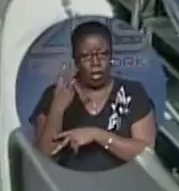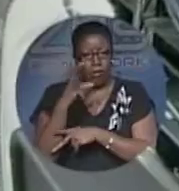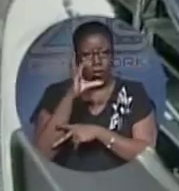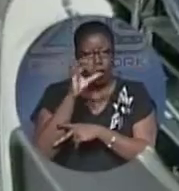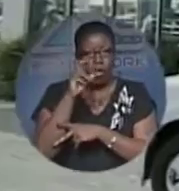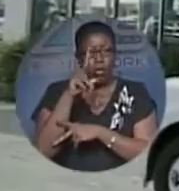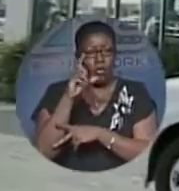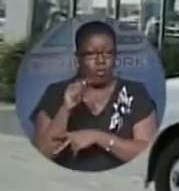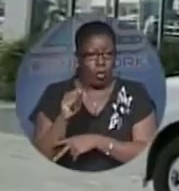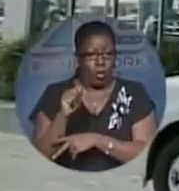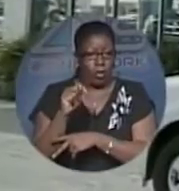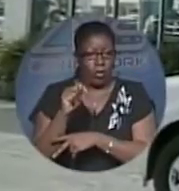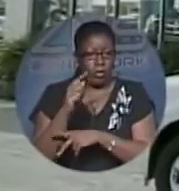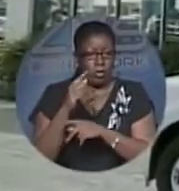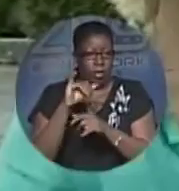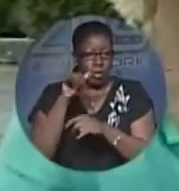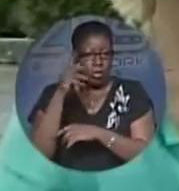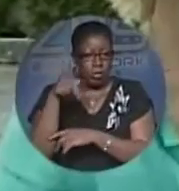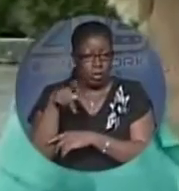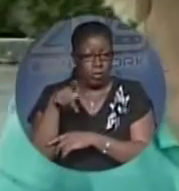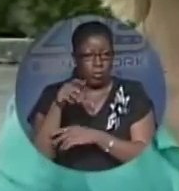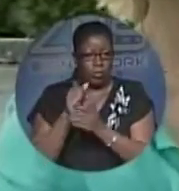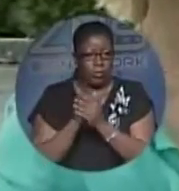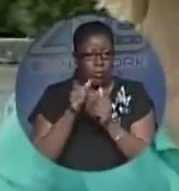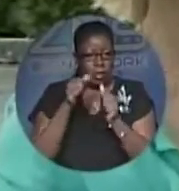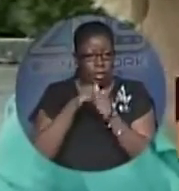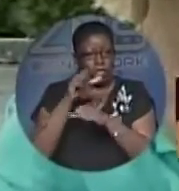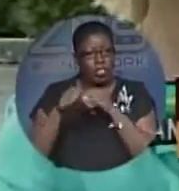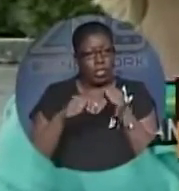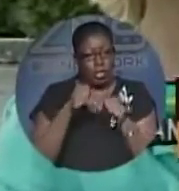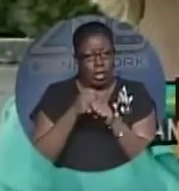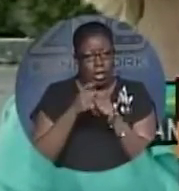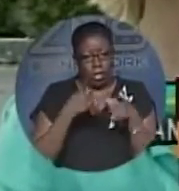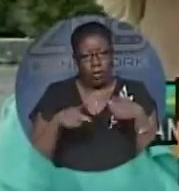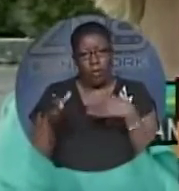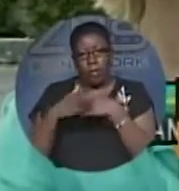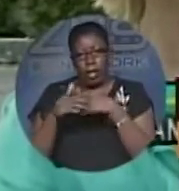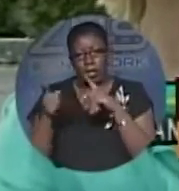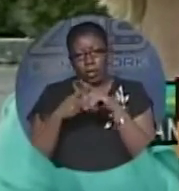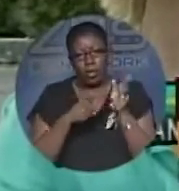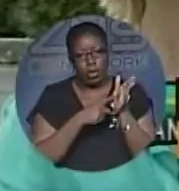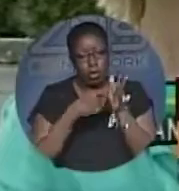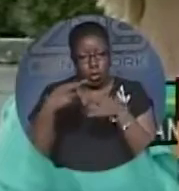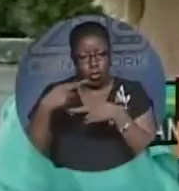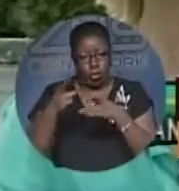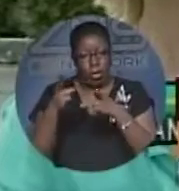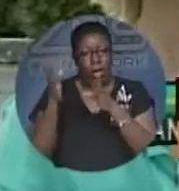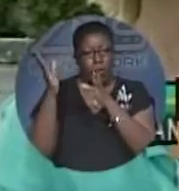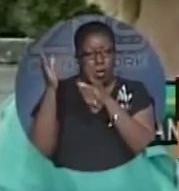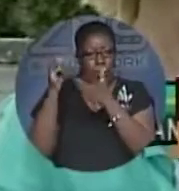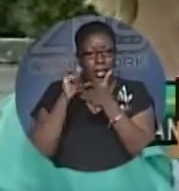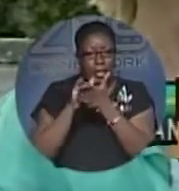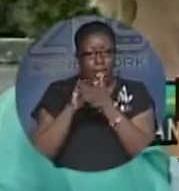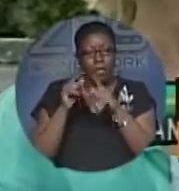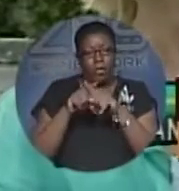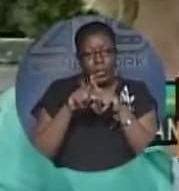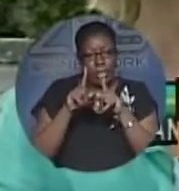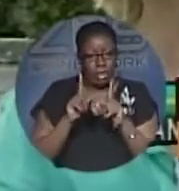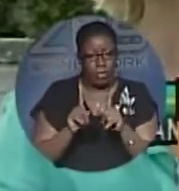grand prize. Each year, the car has gone back to the showroom, and we're hoping this year it'll be